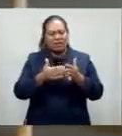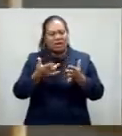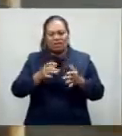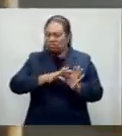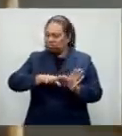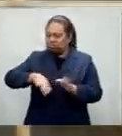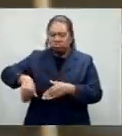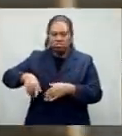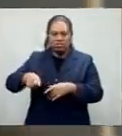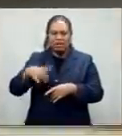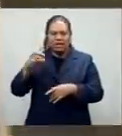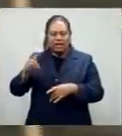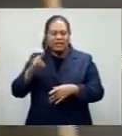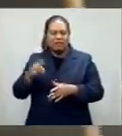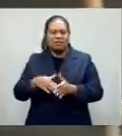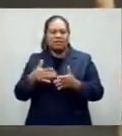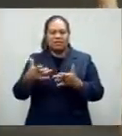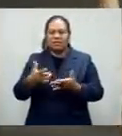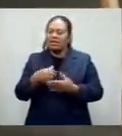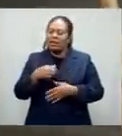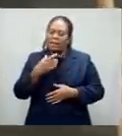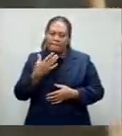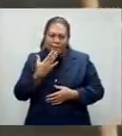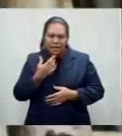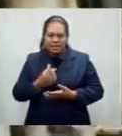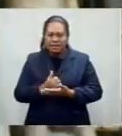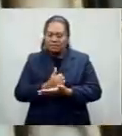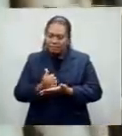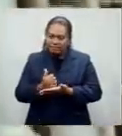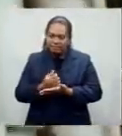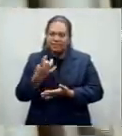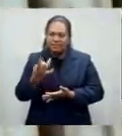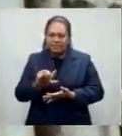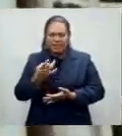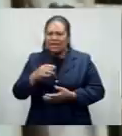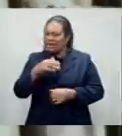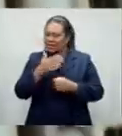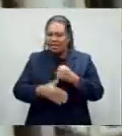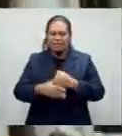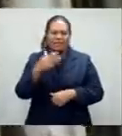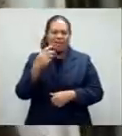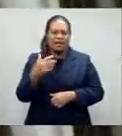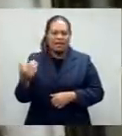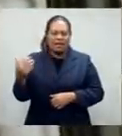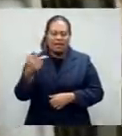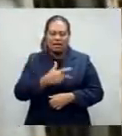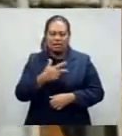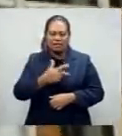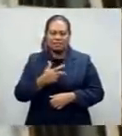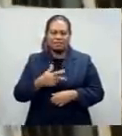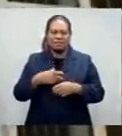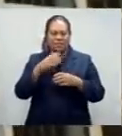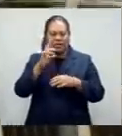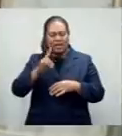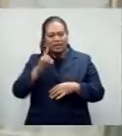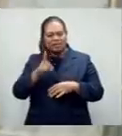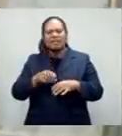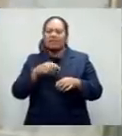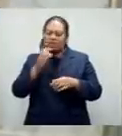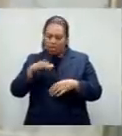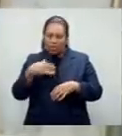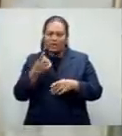disregarded. However, a little act of kindness will not do any harm for our fur friends, who has always been a guardian in many Fijian